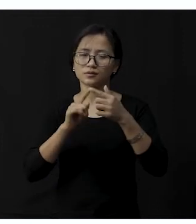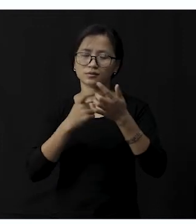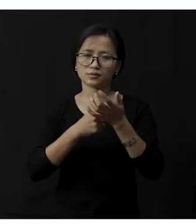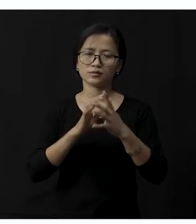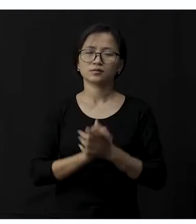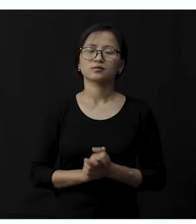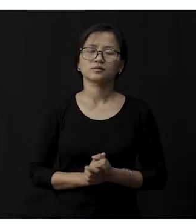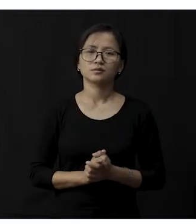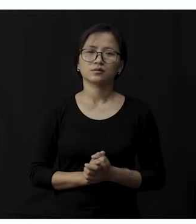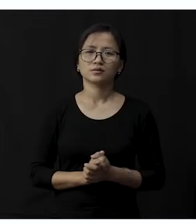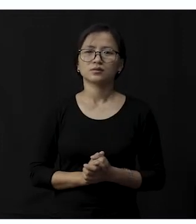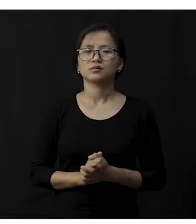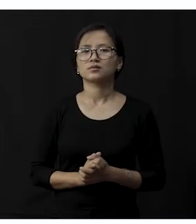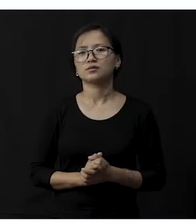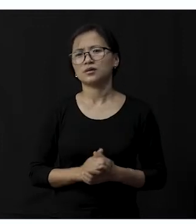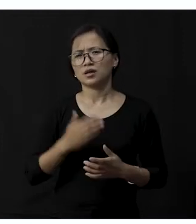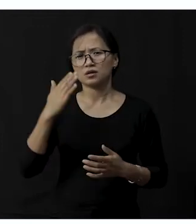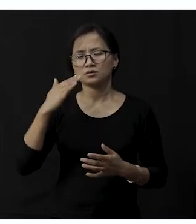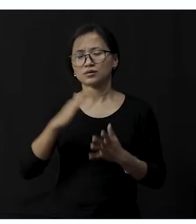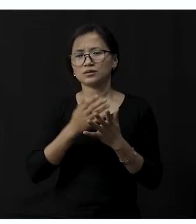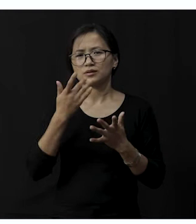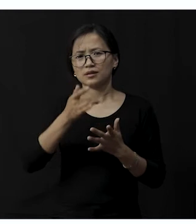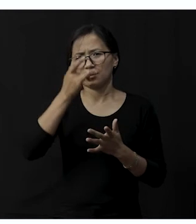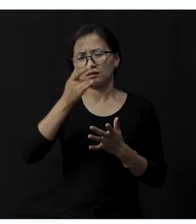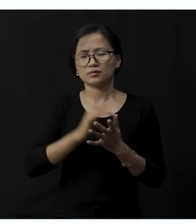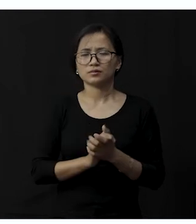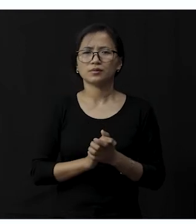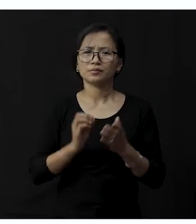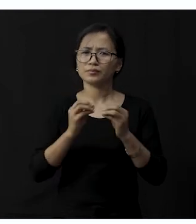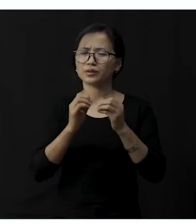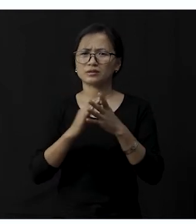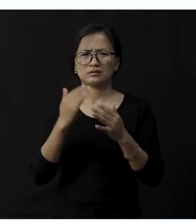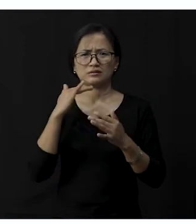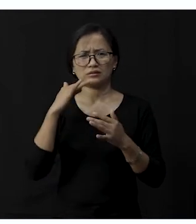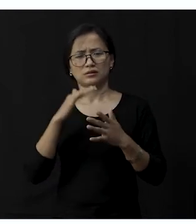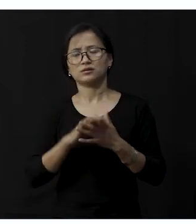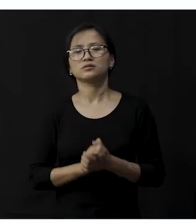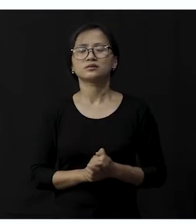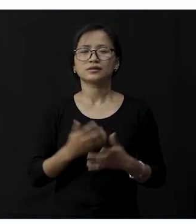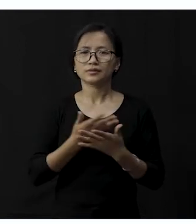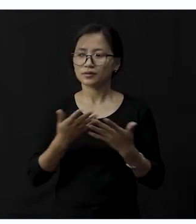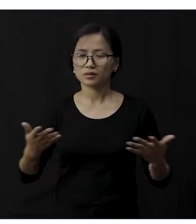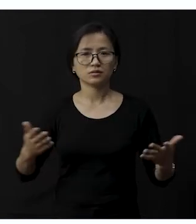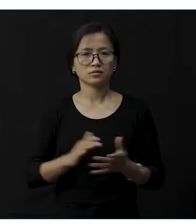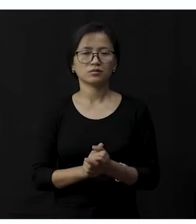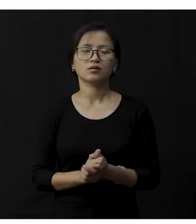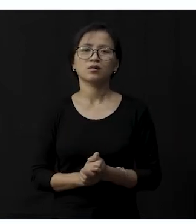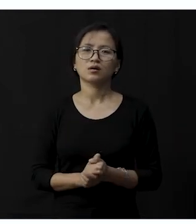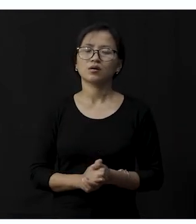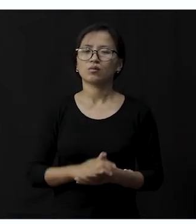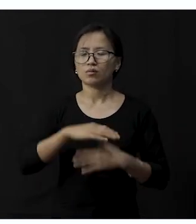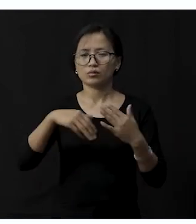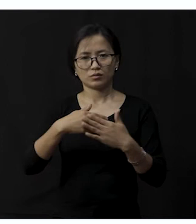adjective. Sour, bitter, salty, tangy. I think all of us love tangy, tangy things. So all of these are your